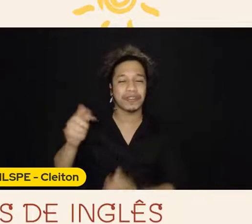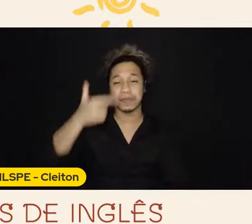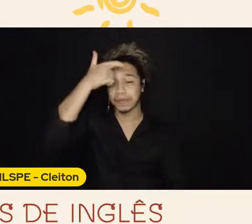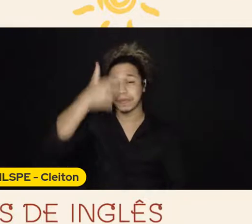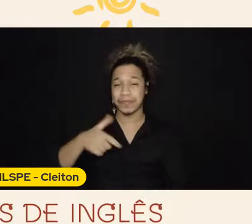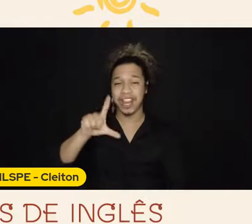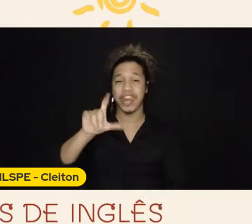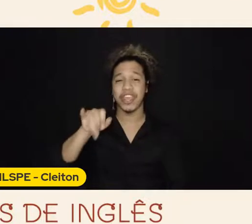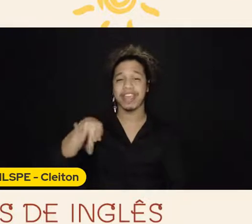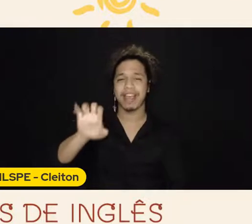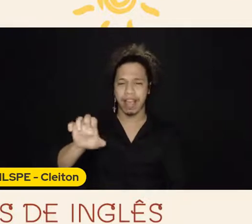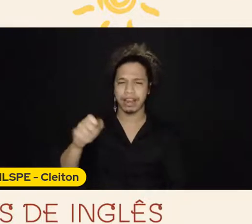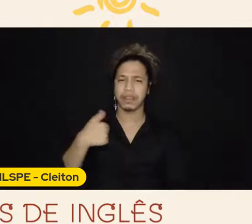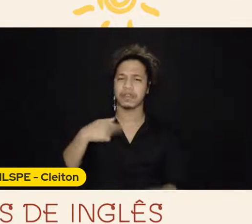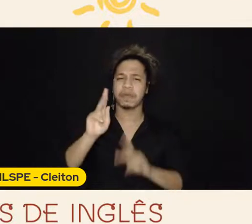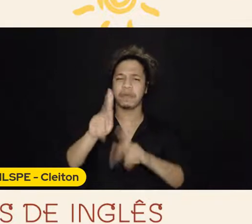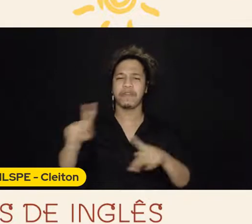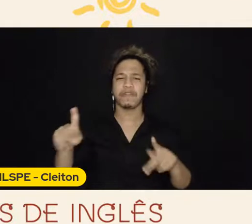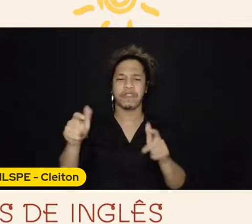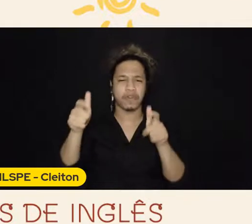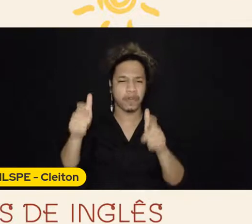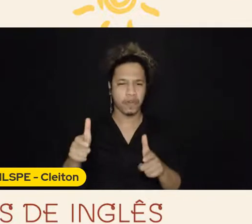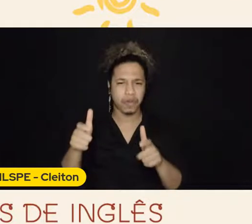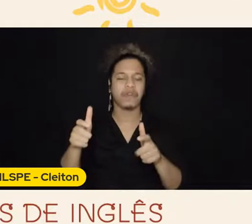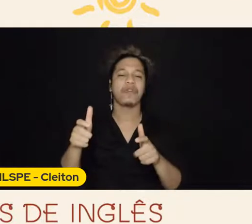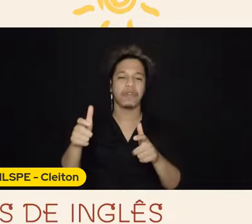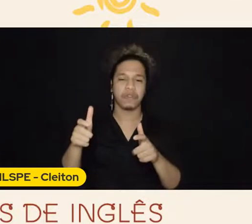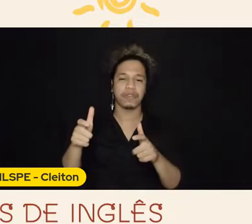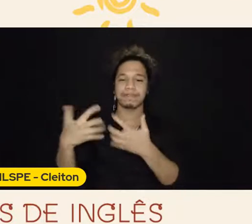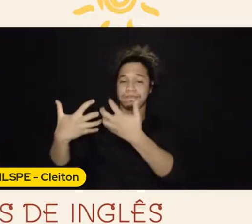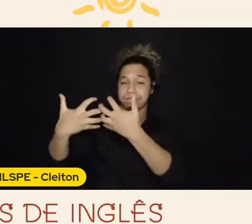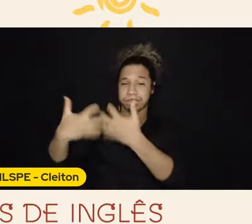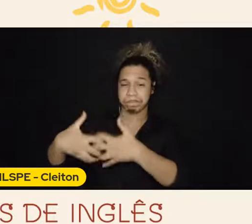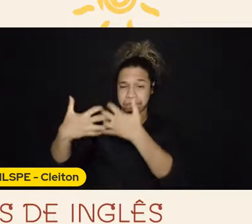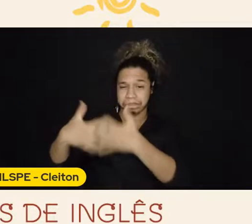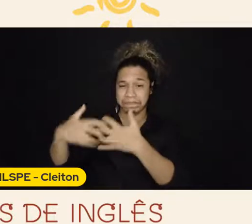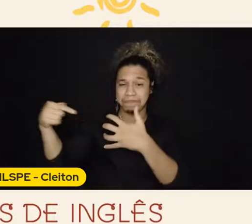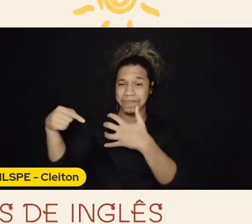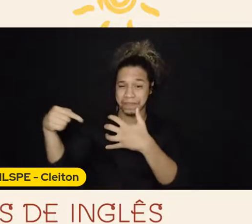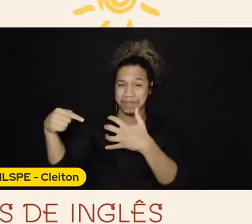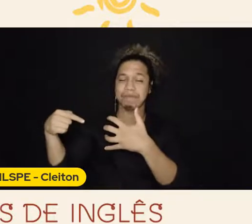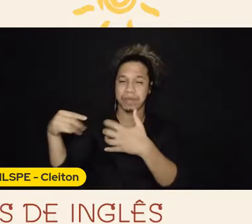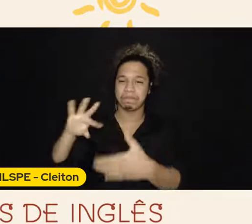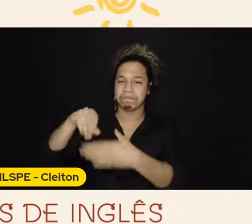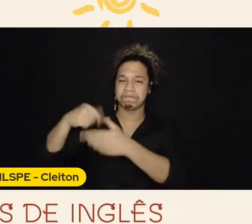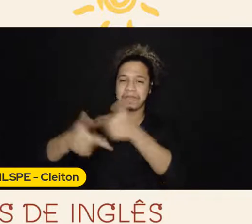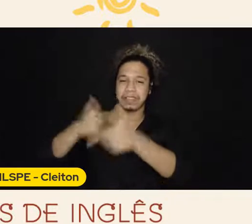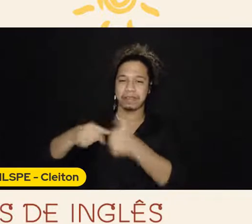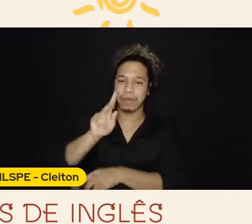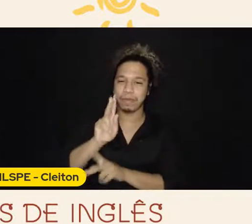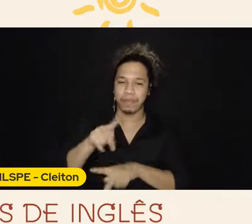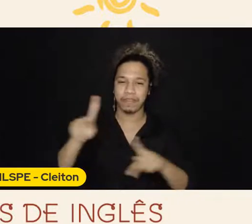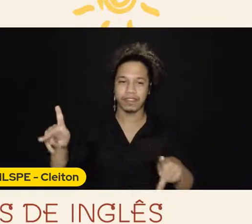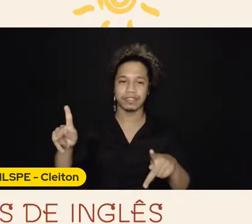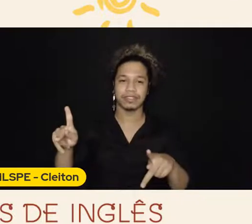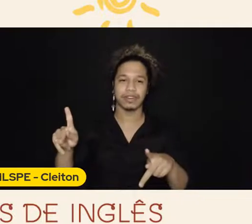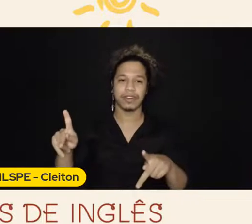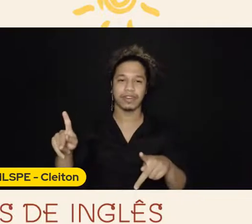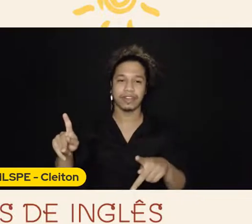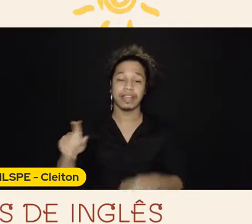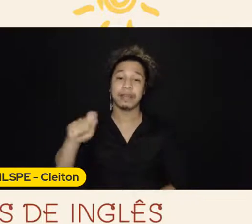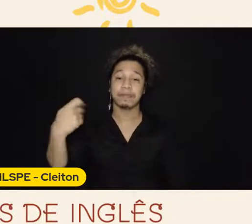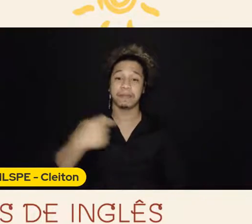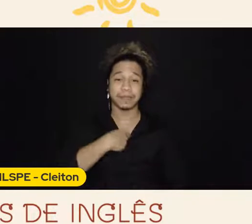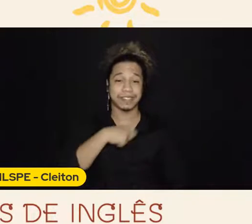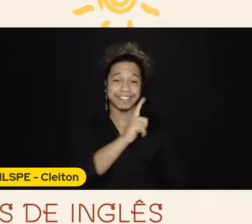Liane. I am a professor at the Federal Institute of Paraíba. And my sign is this.